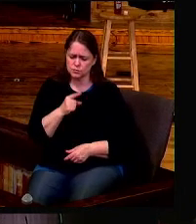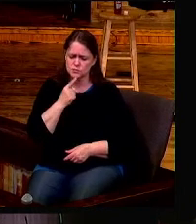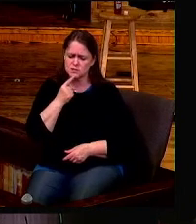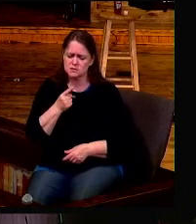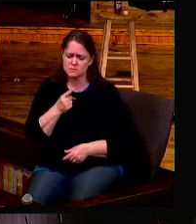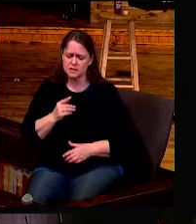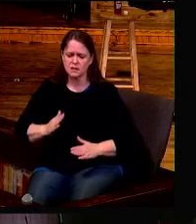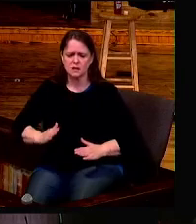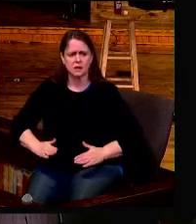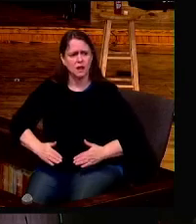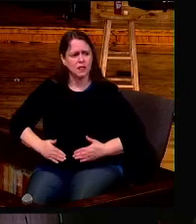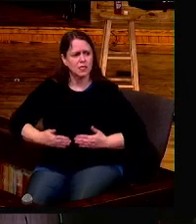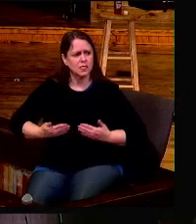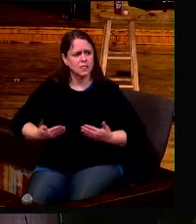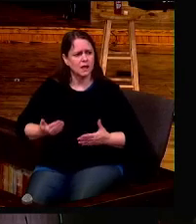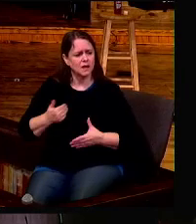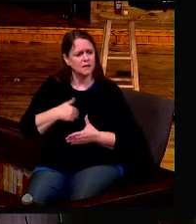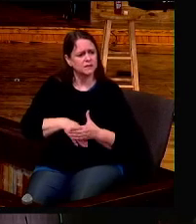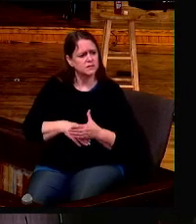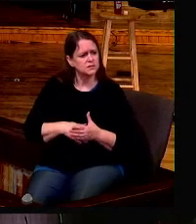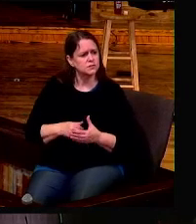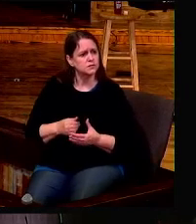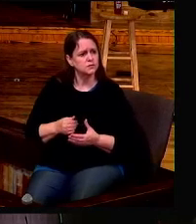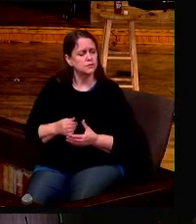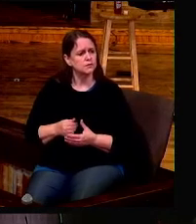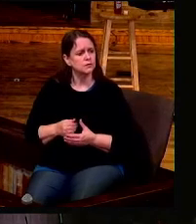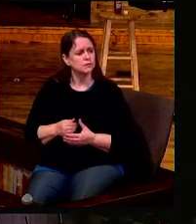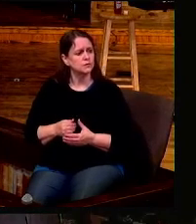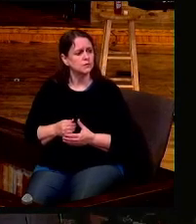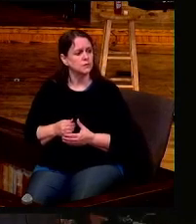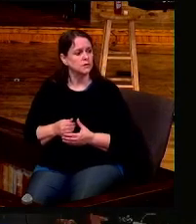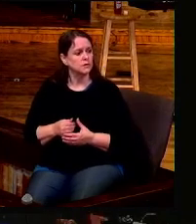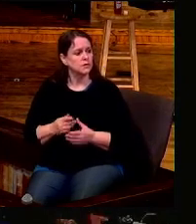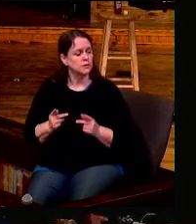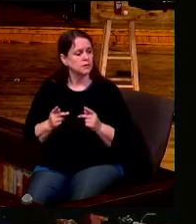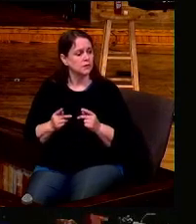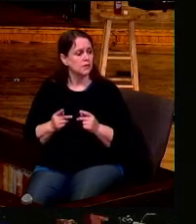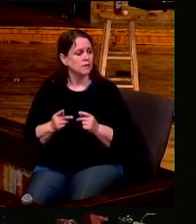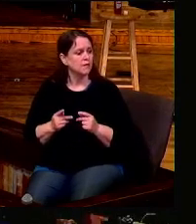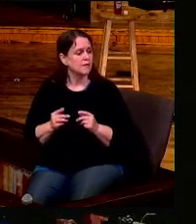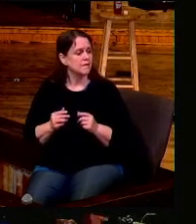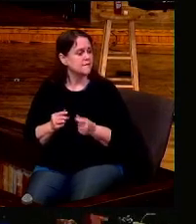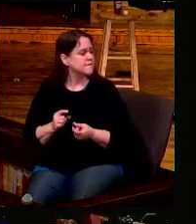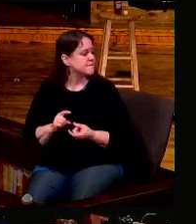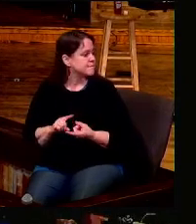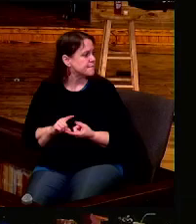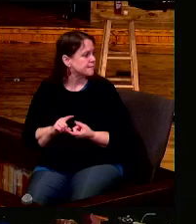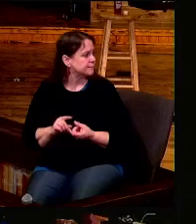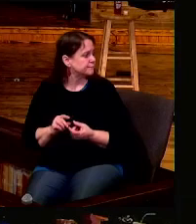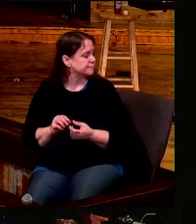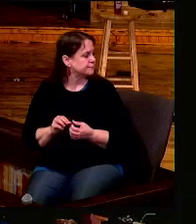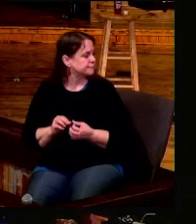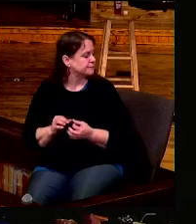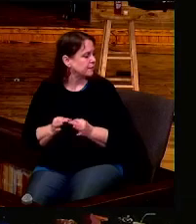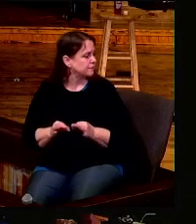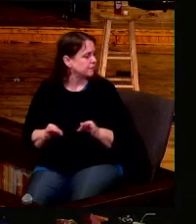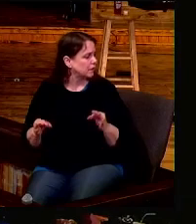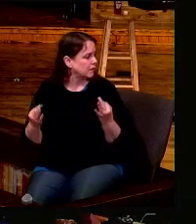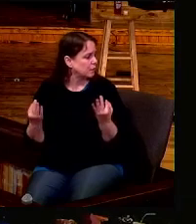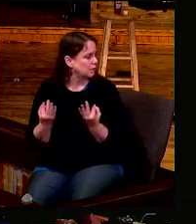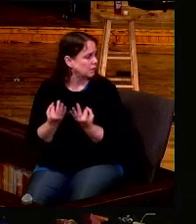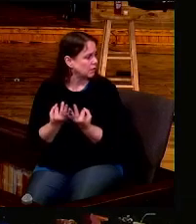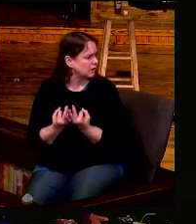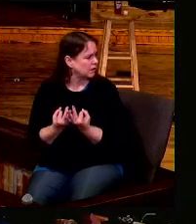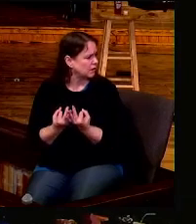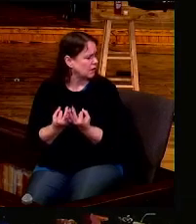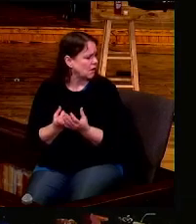wife or husband? Are you speaking life into your kids? Or do you want to eat of the bitter, rotten fruit that